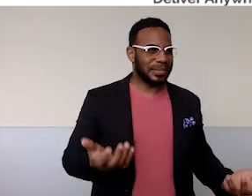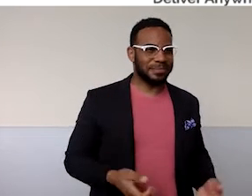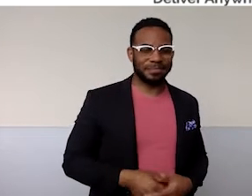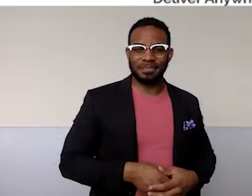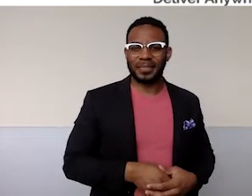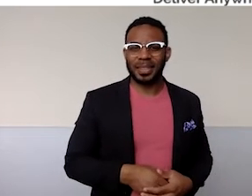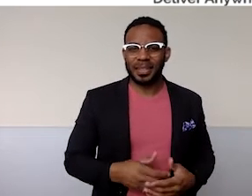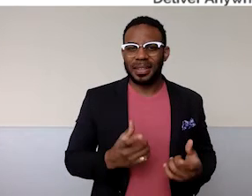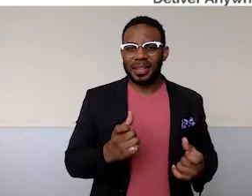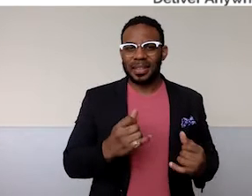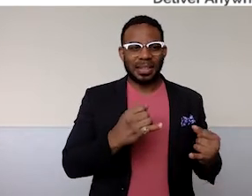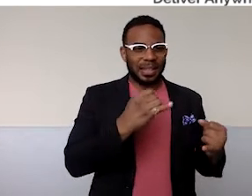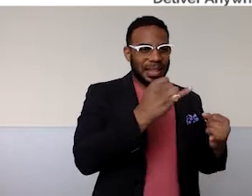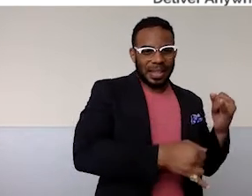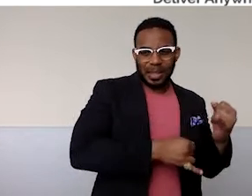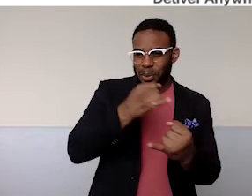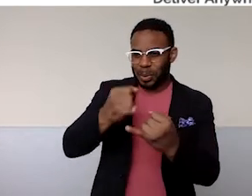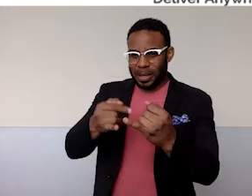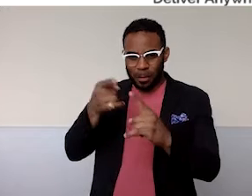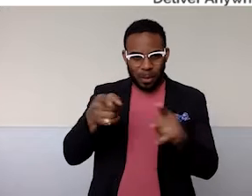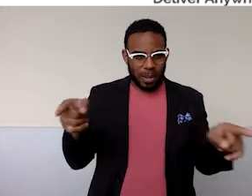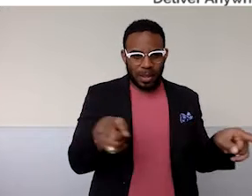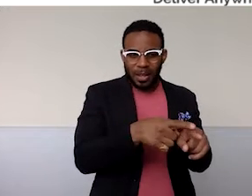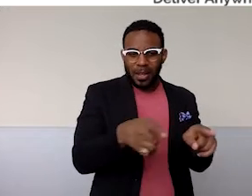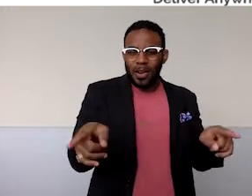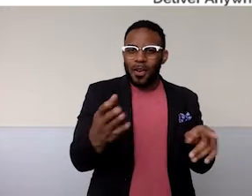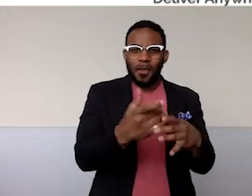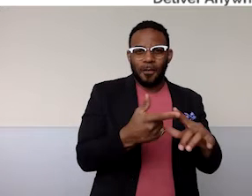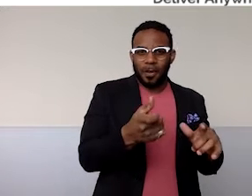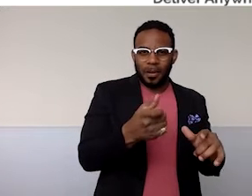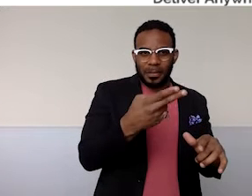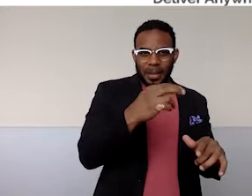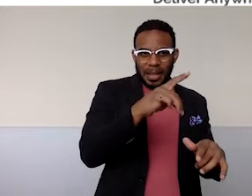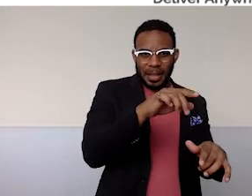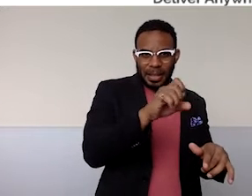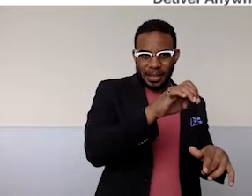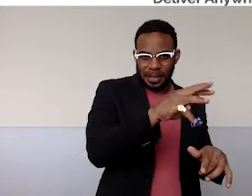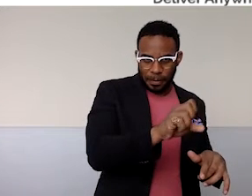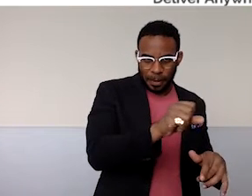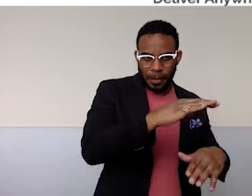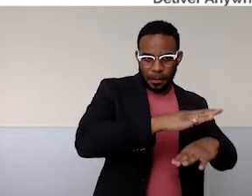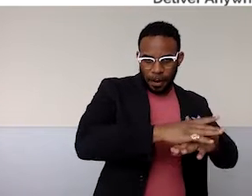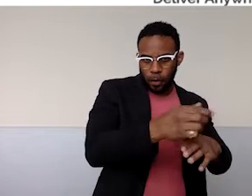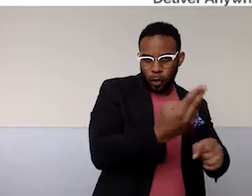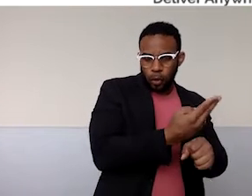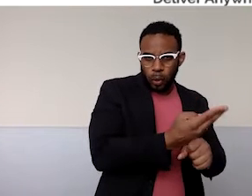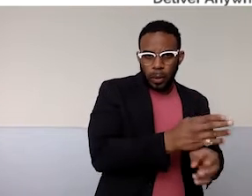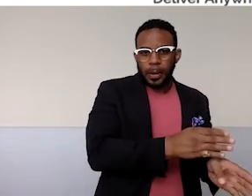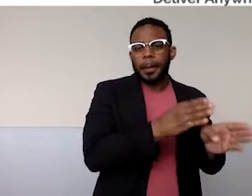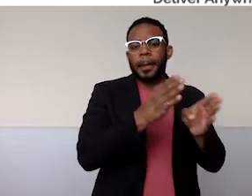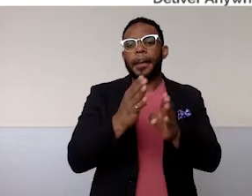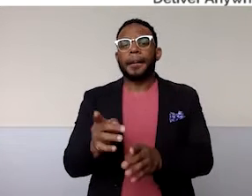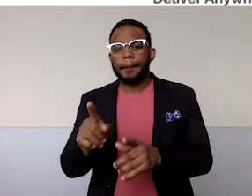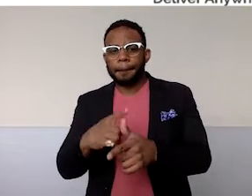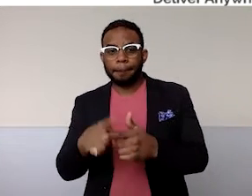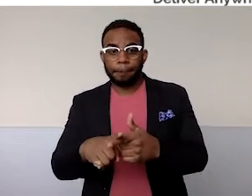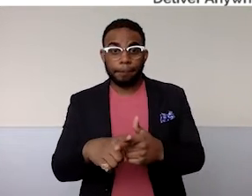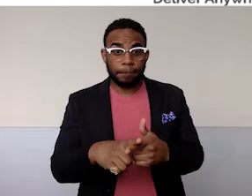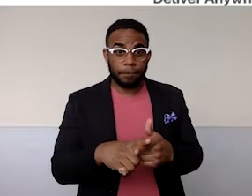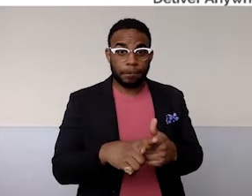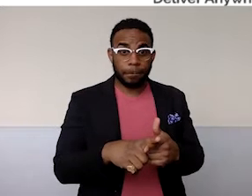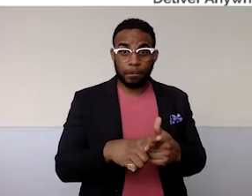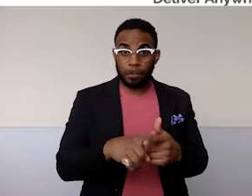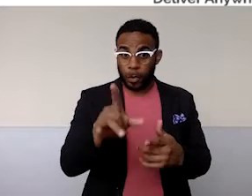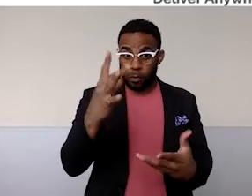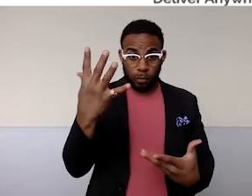get the endpoint from the Headless CMS platform you'll be using, and then consume